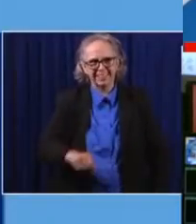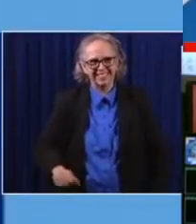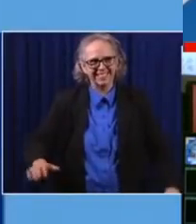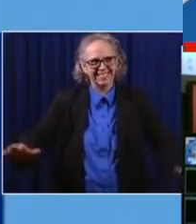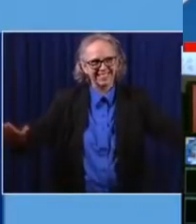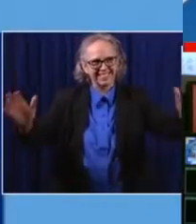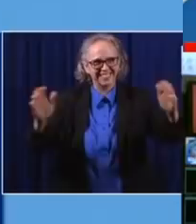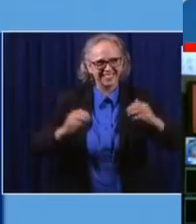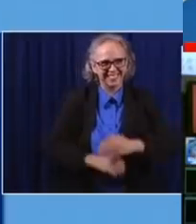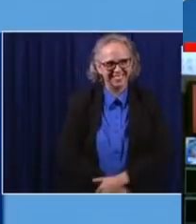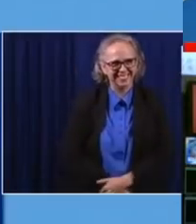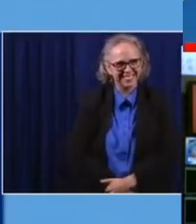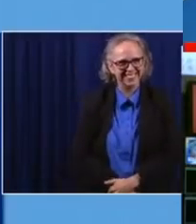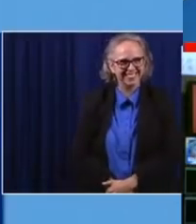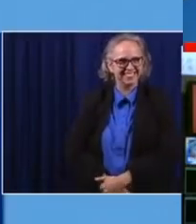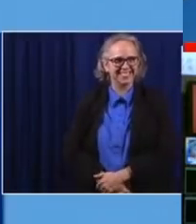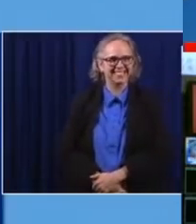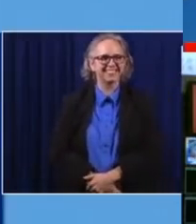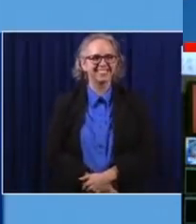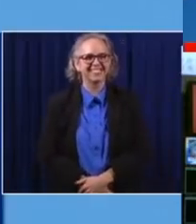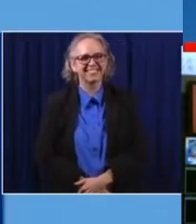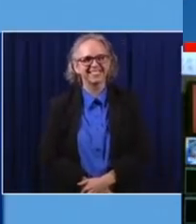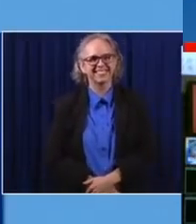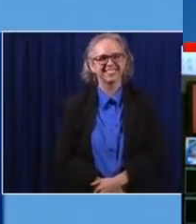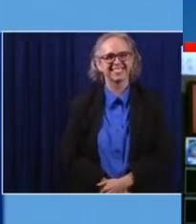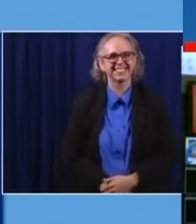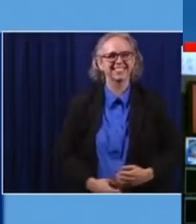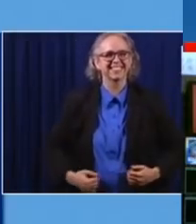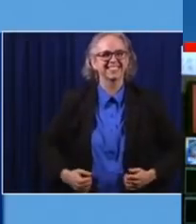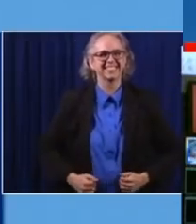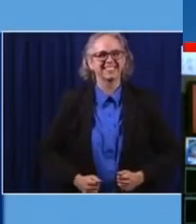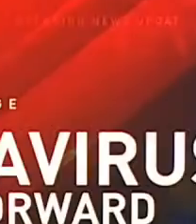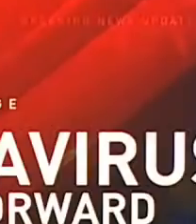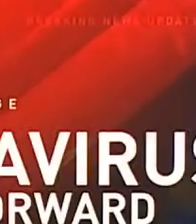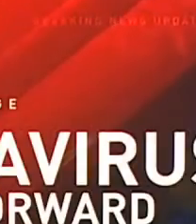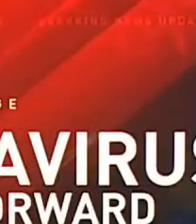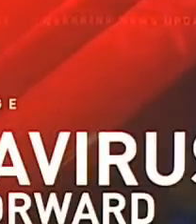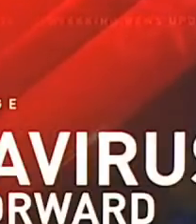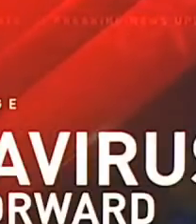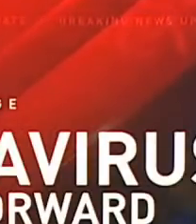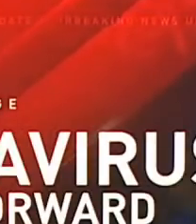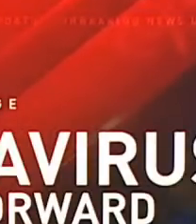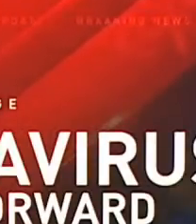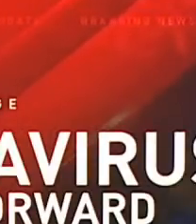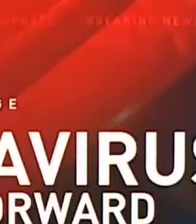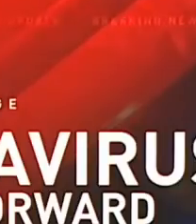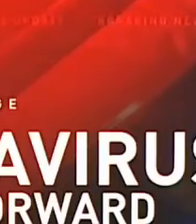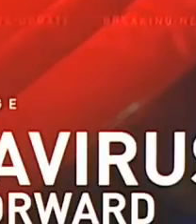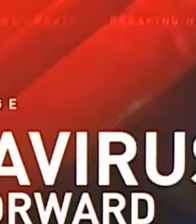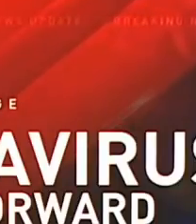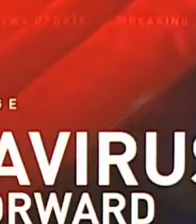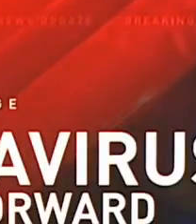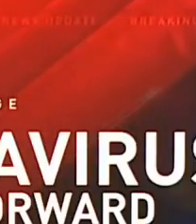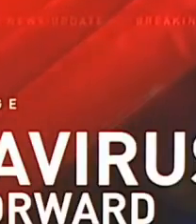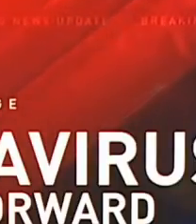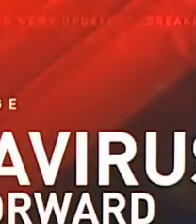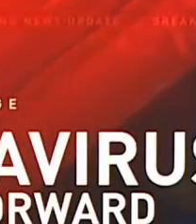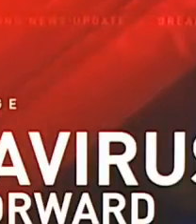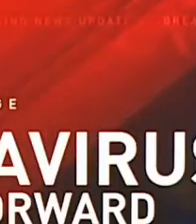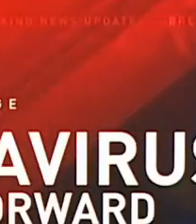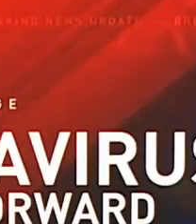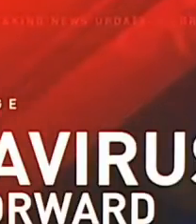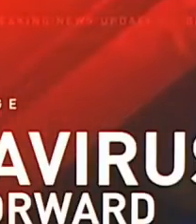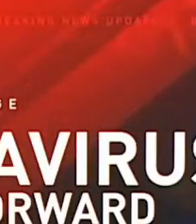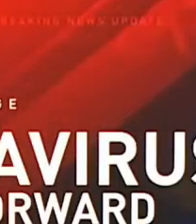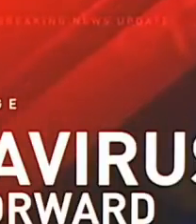possibility. Interesting timing as well, because OSU just announced that they were starting trials of another kind of